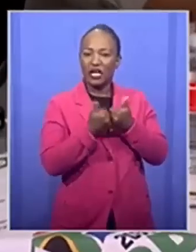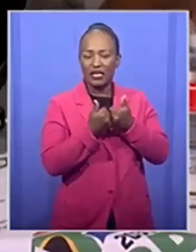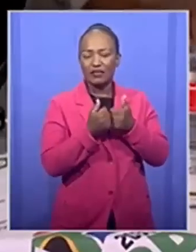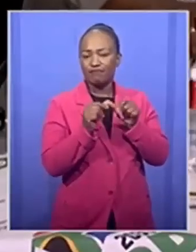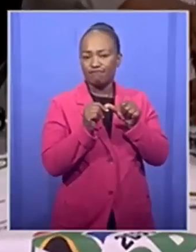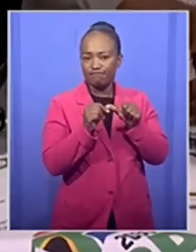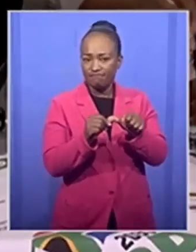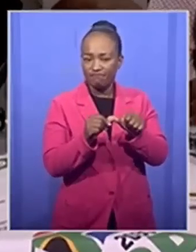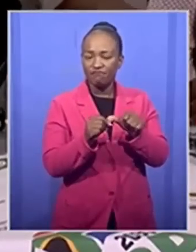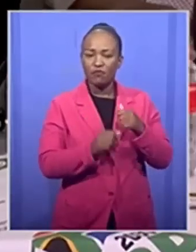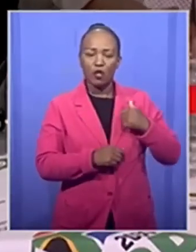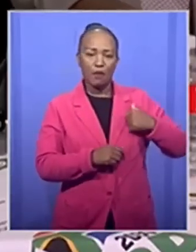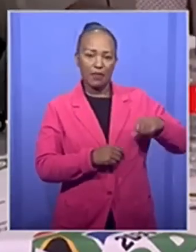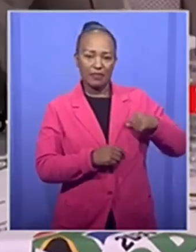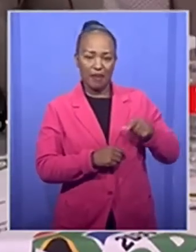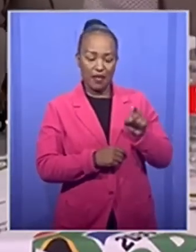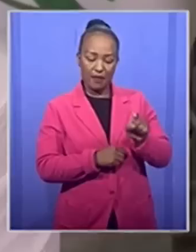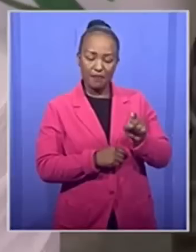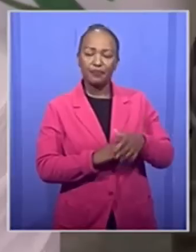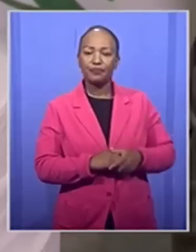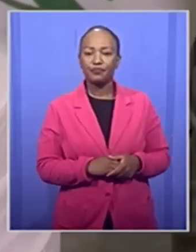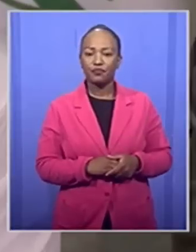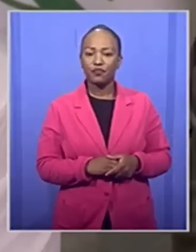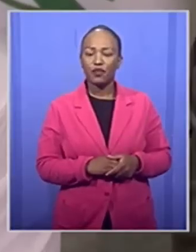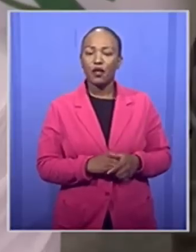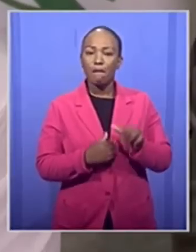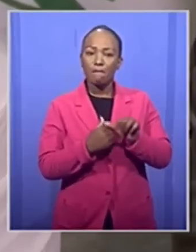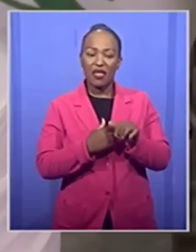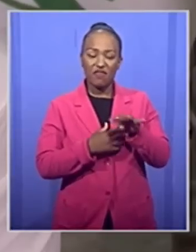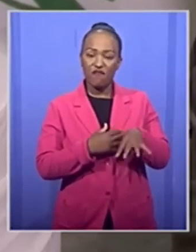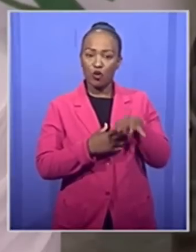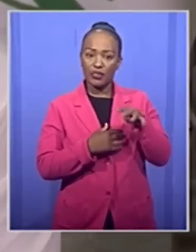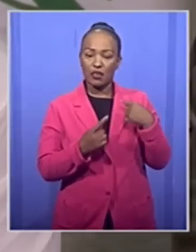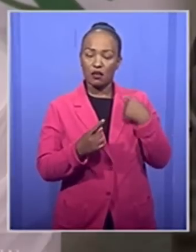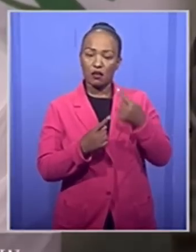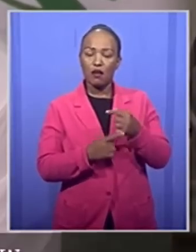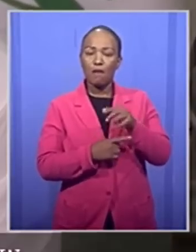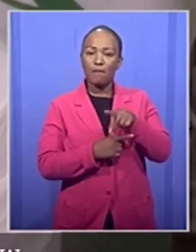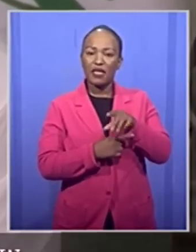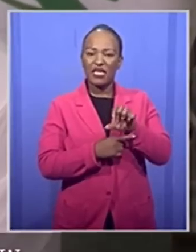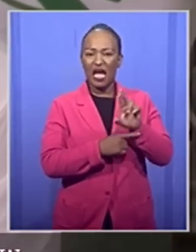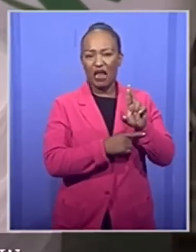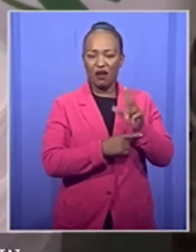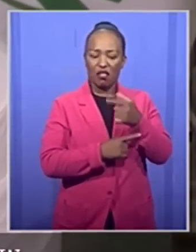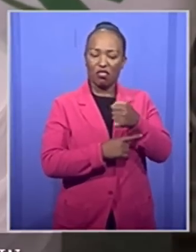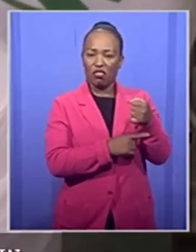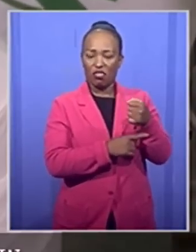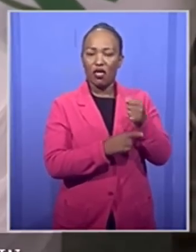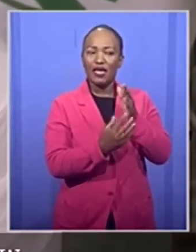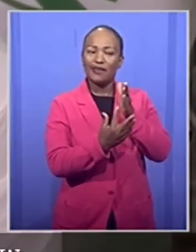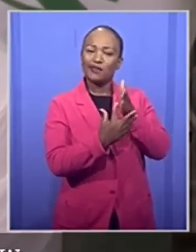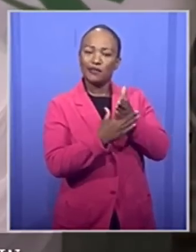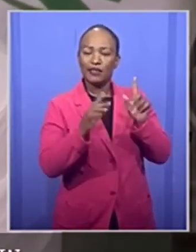dintsi mo masepaleng o. 14 months since the deployment of the PER and the intervention team,